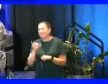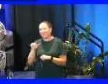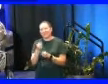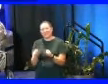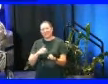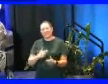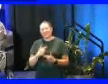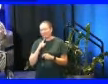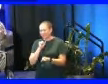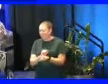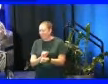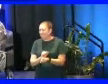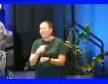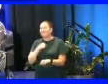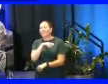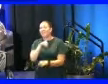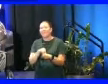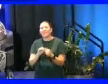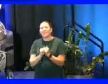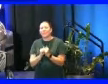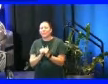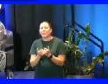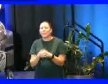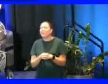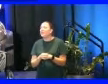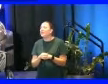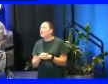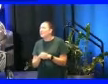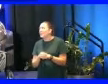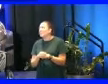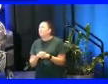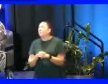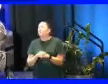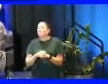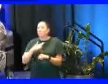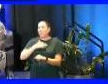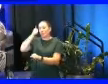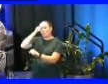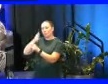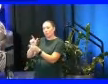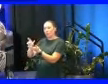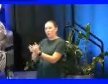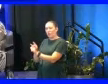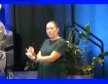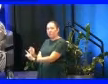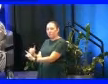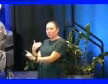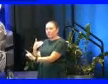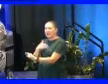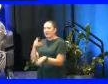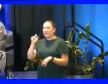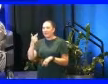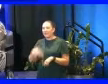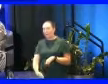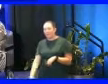life. I got involved through it through my brother-in-law. He had his leg